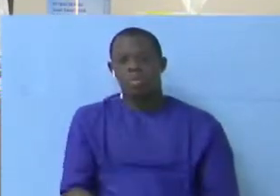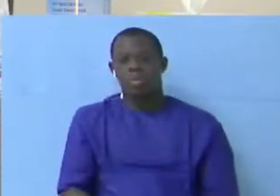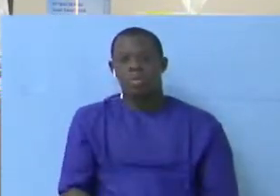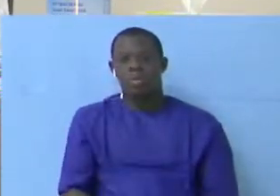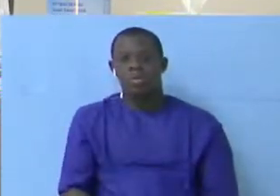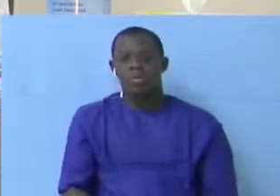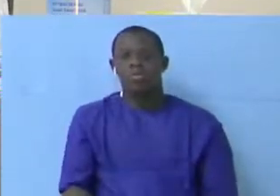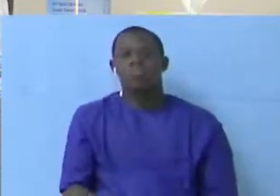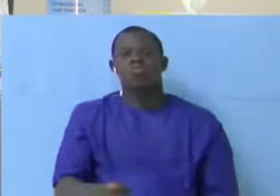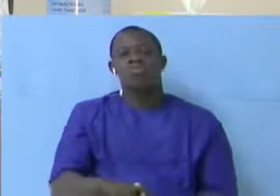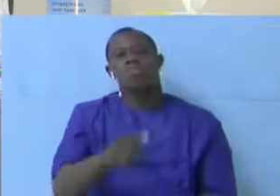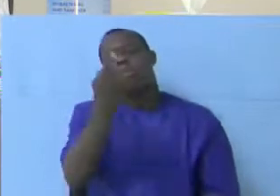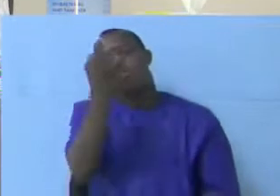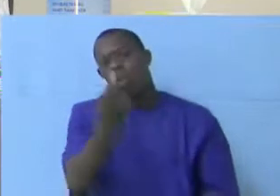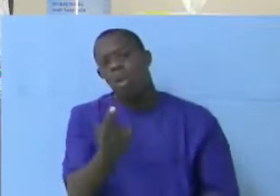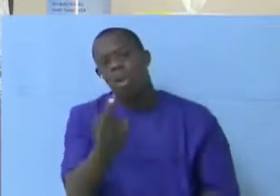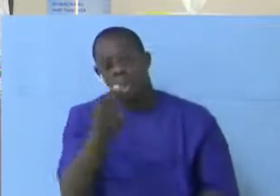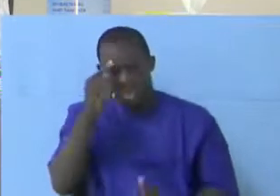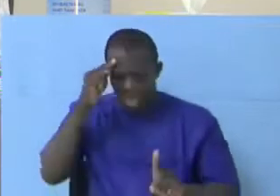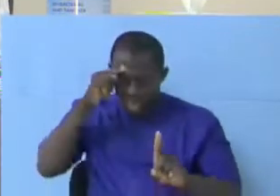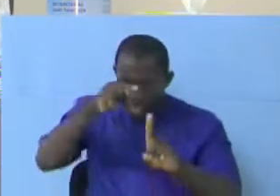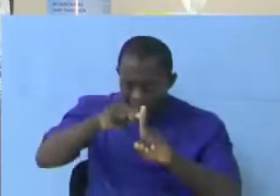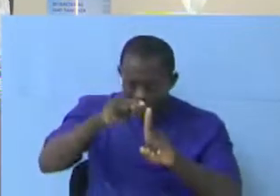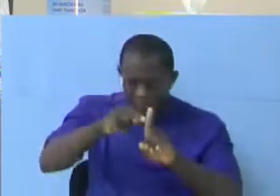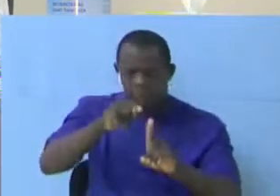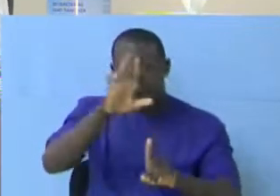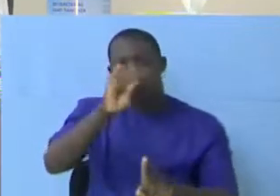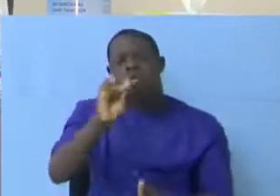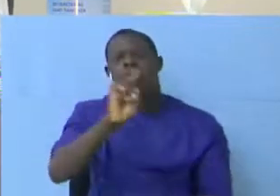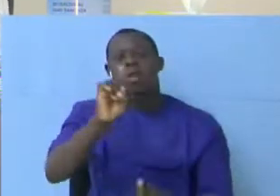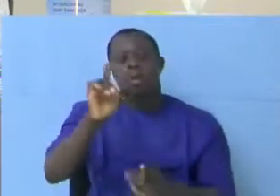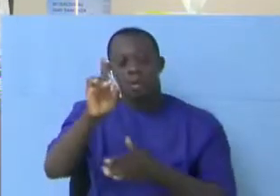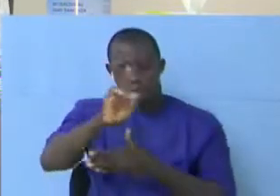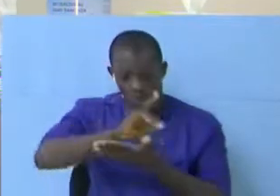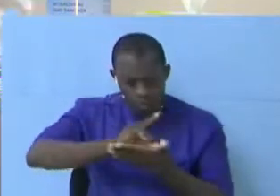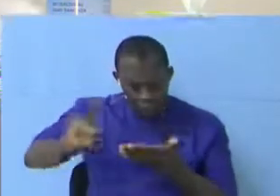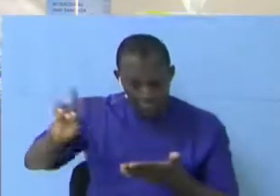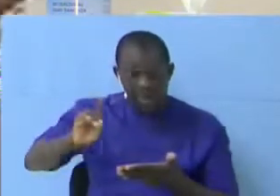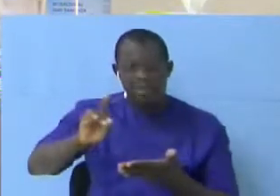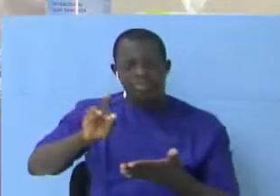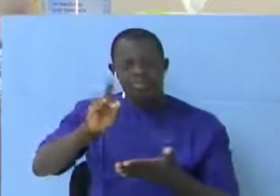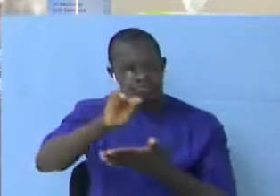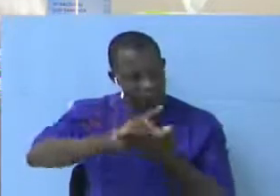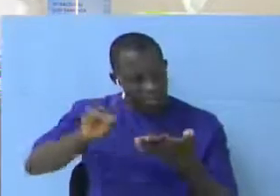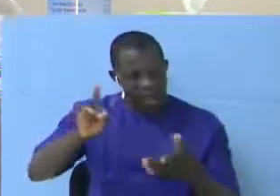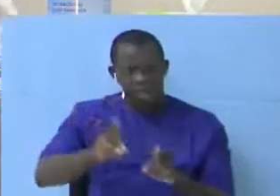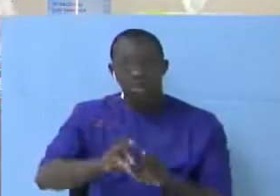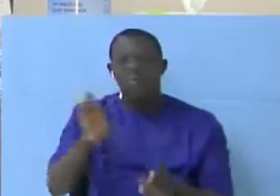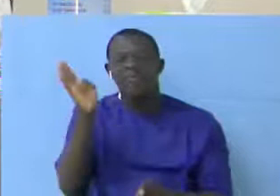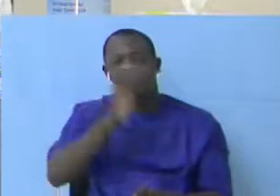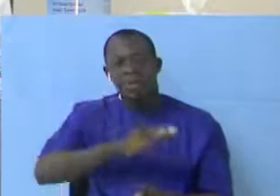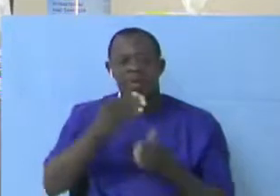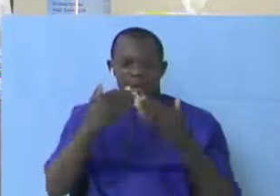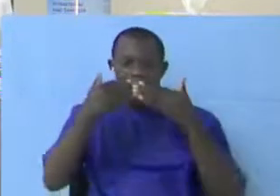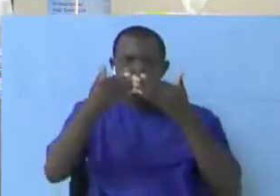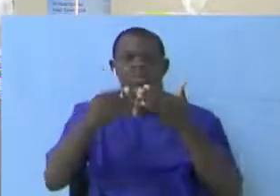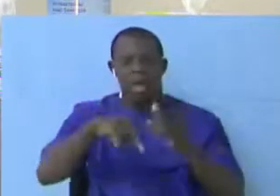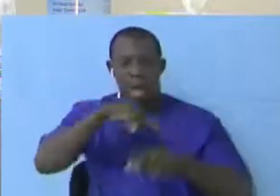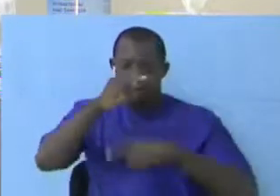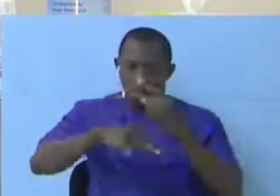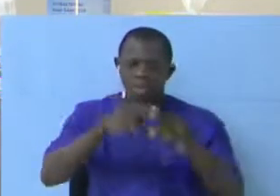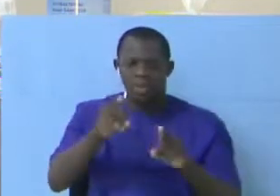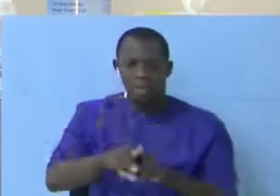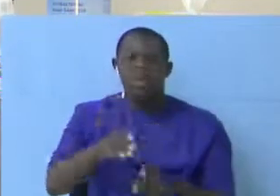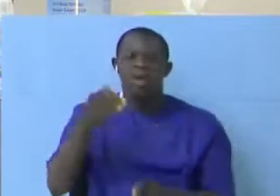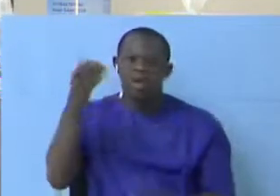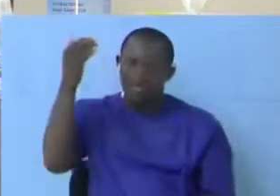was only intended to provide false information to the visiting trips that were coming to Gambia,